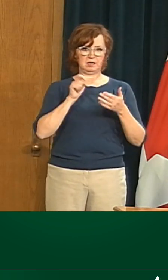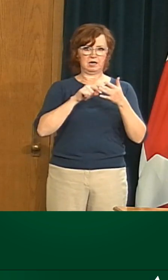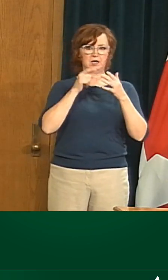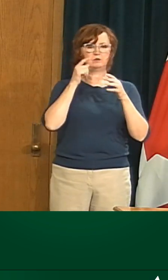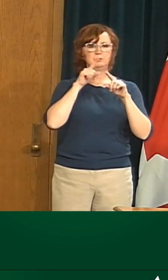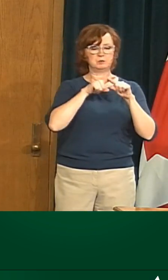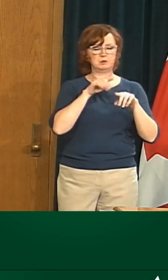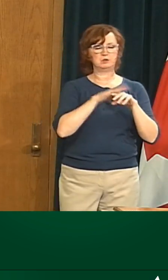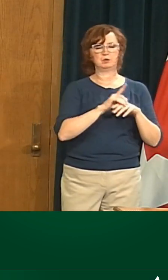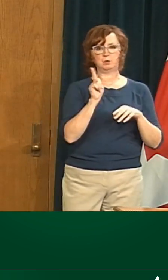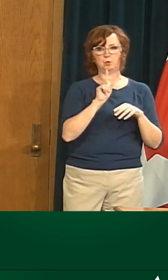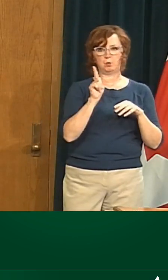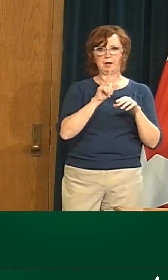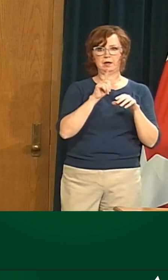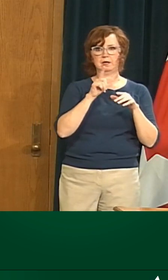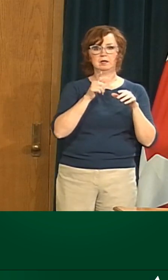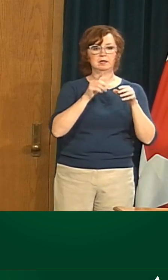occurred.